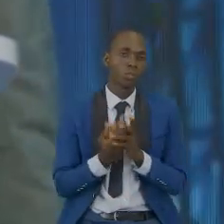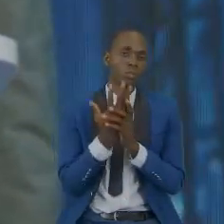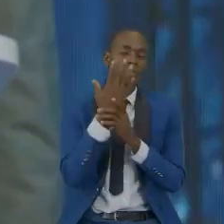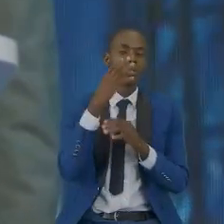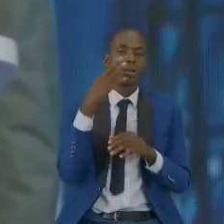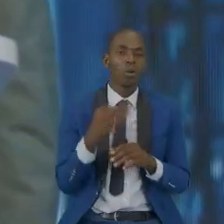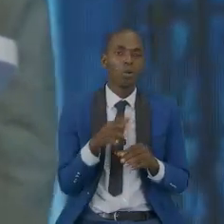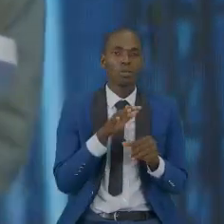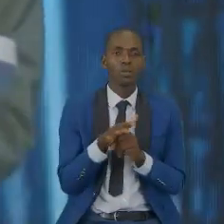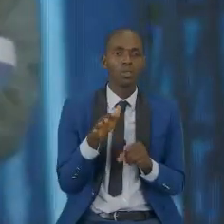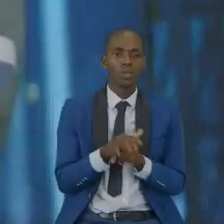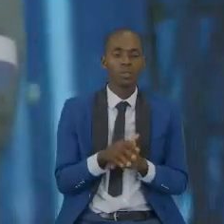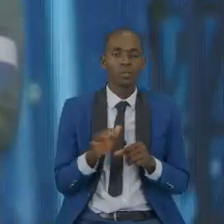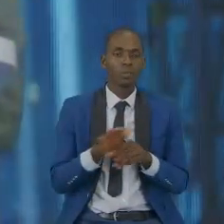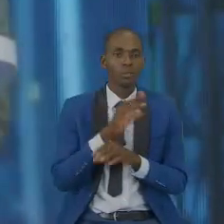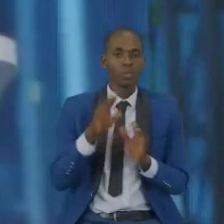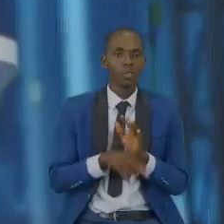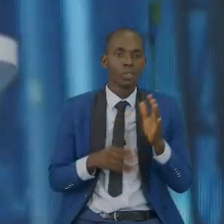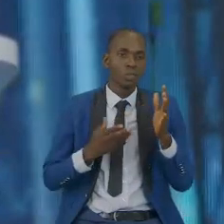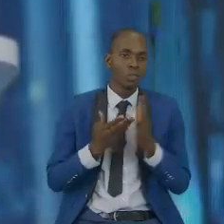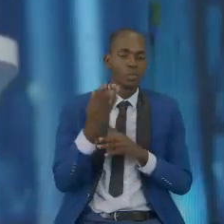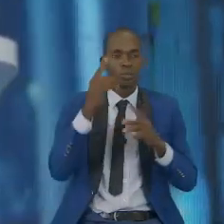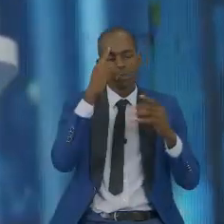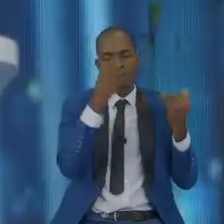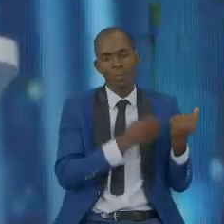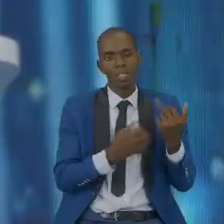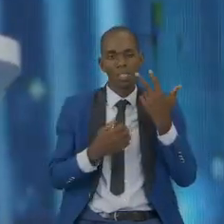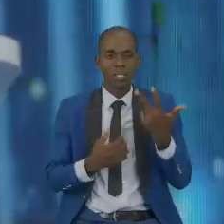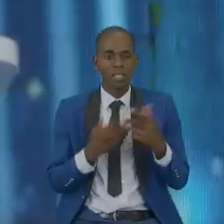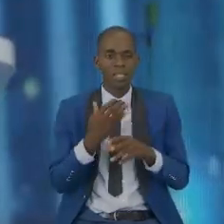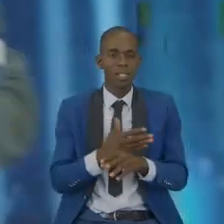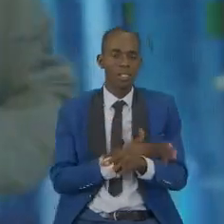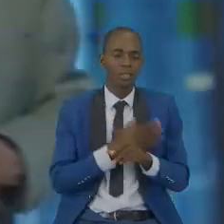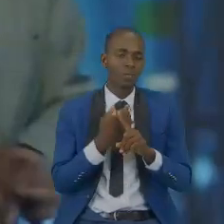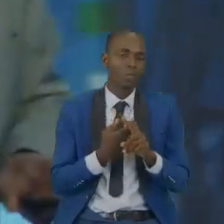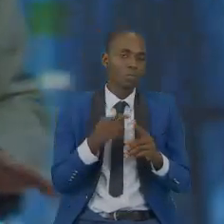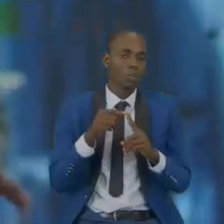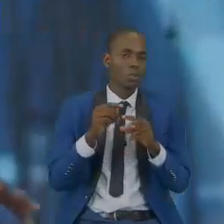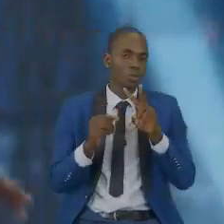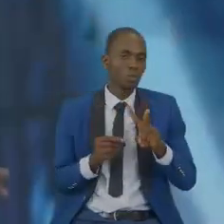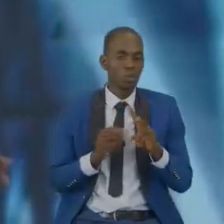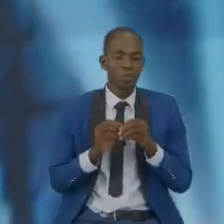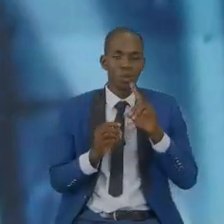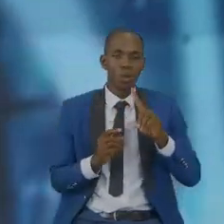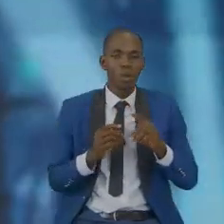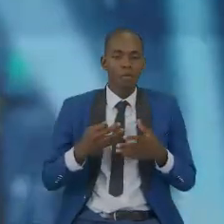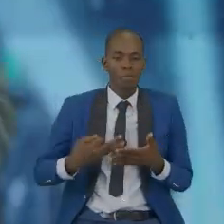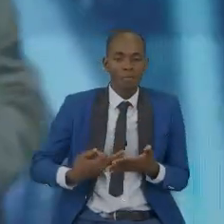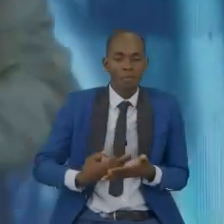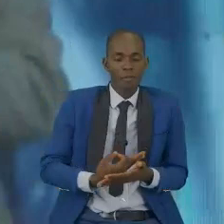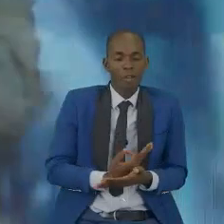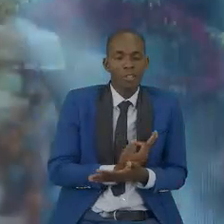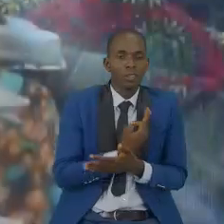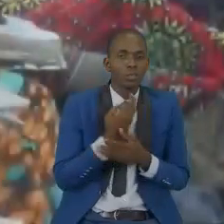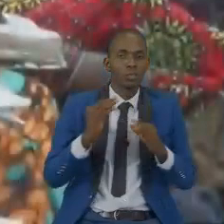of sufficient fullness through faith. Three things we're looking at. Number one, fresh supply